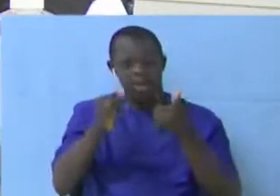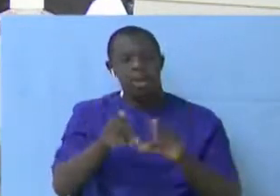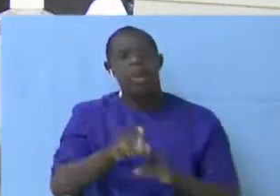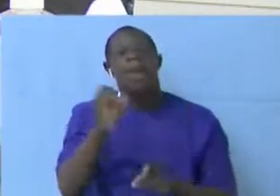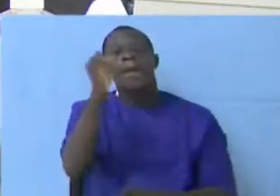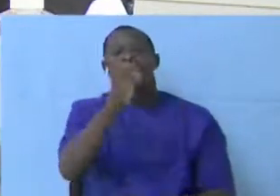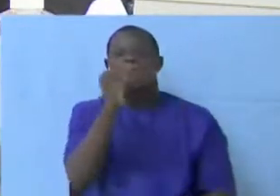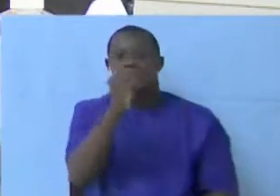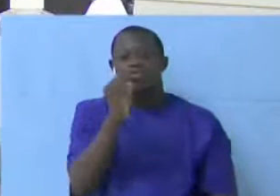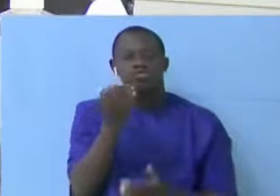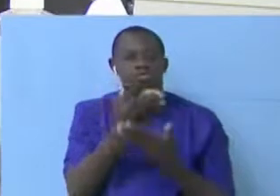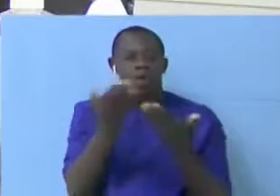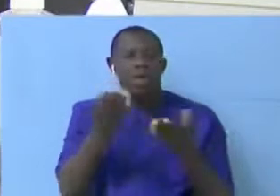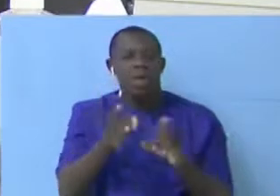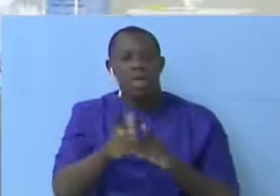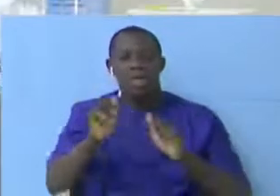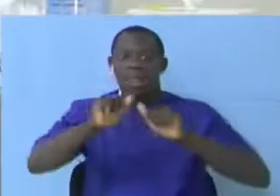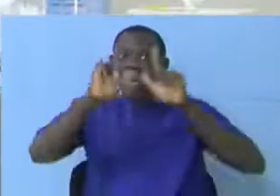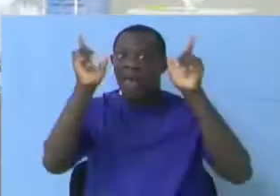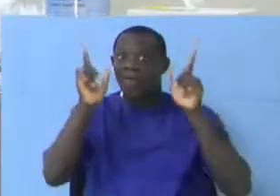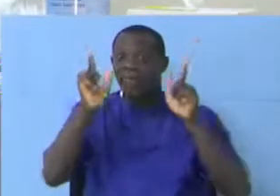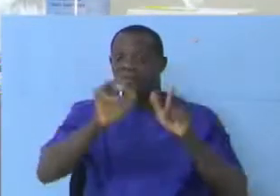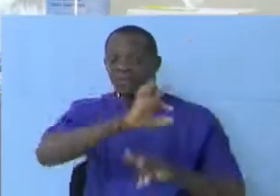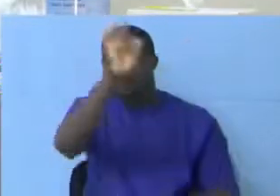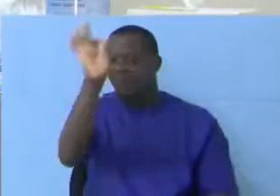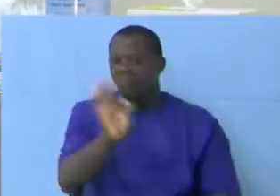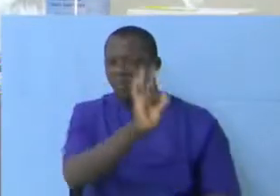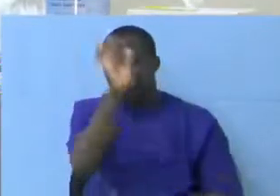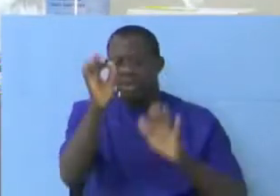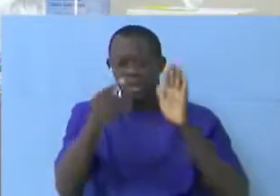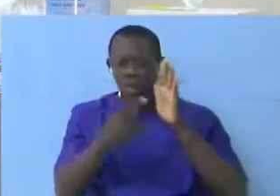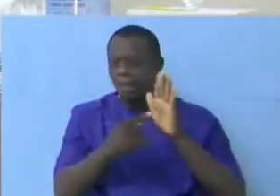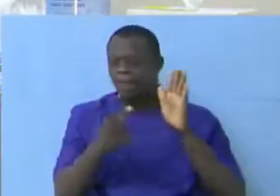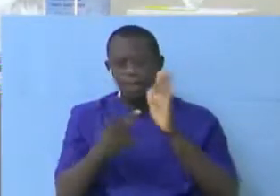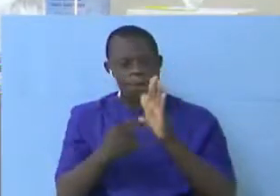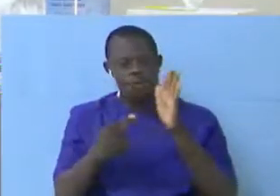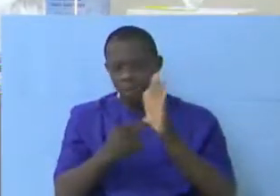because life is very precious,